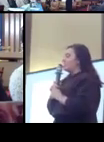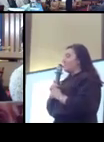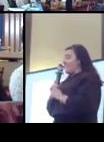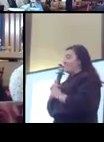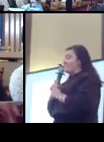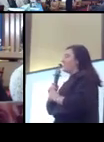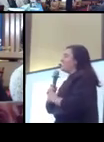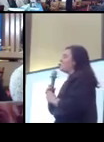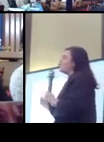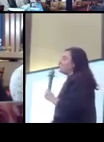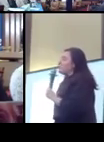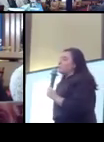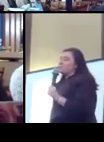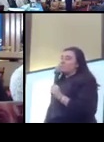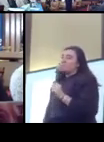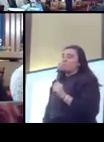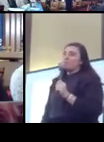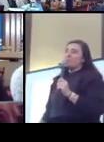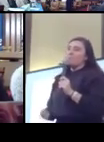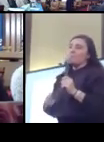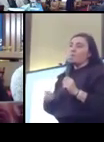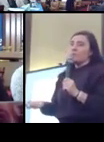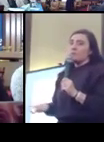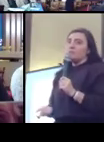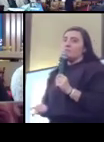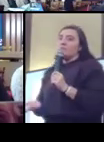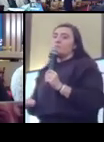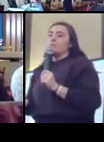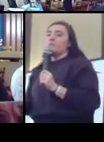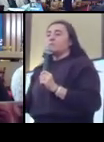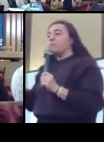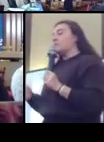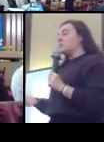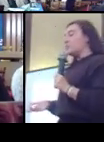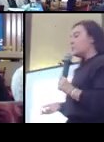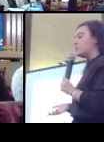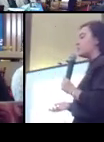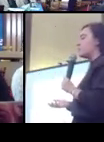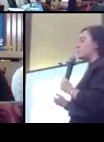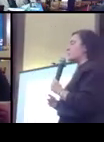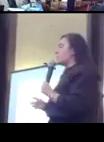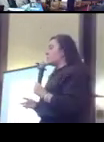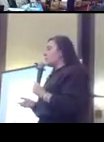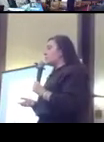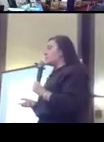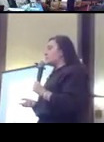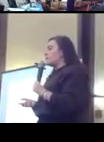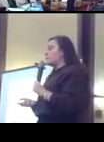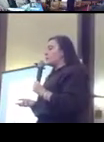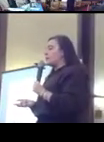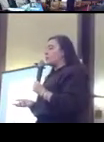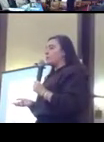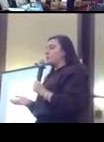inputs. Yeah. The plan shows recommended sort of zoning adjustments through those development